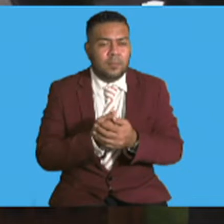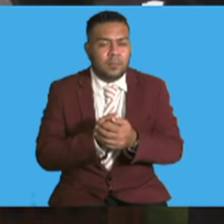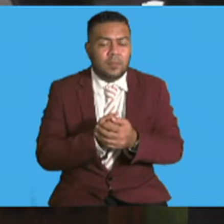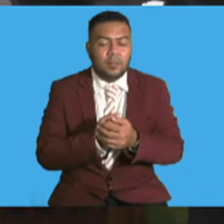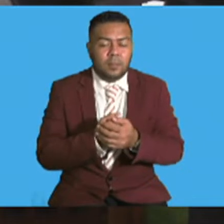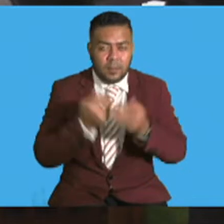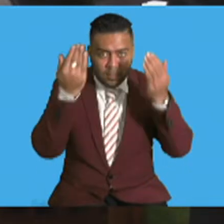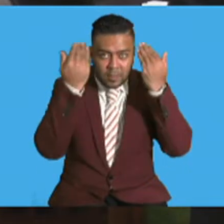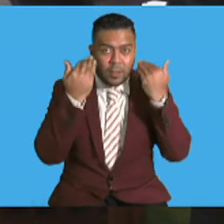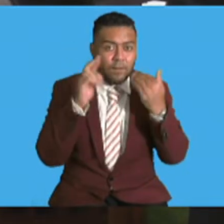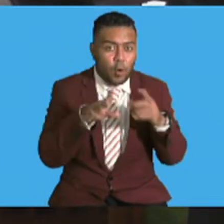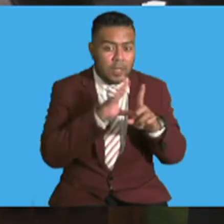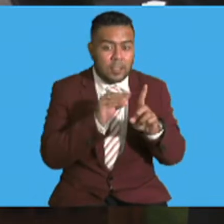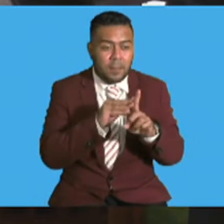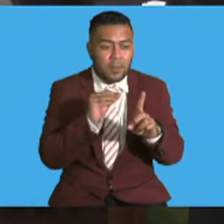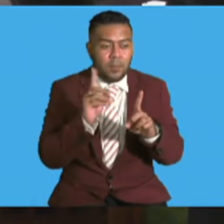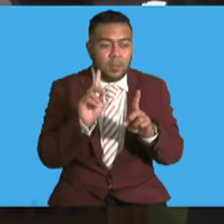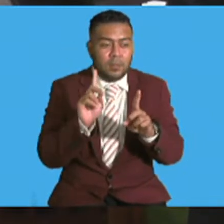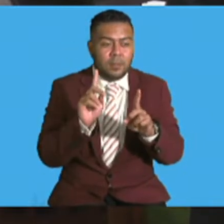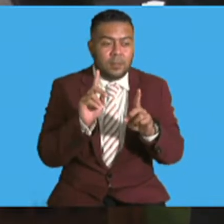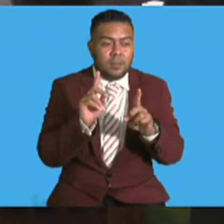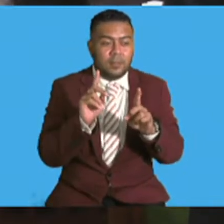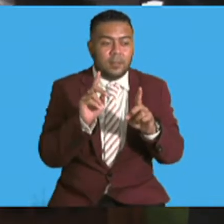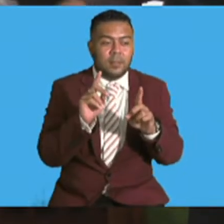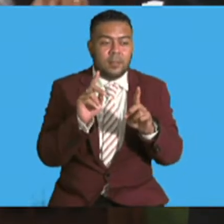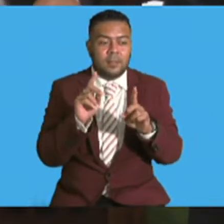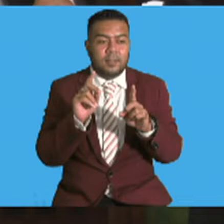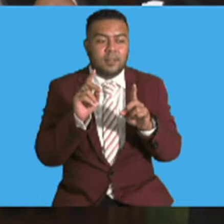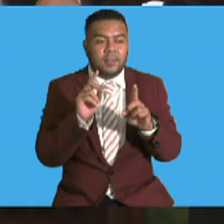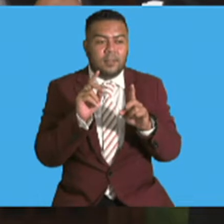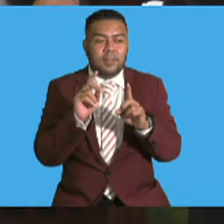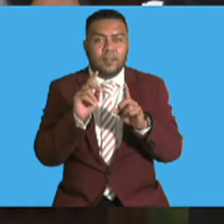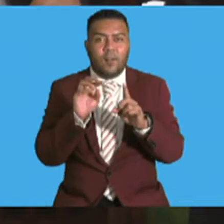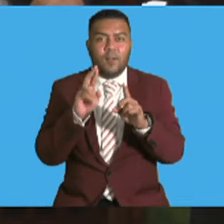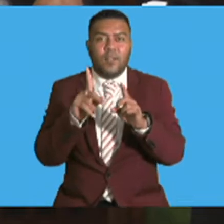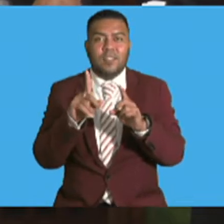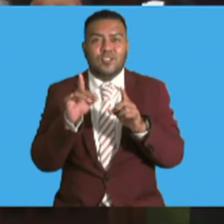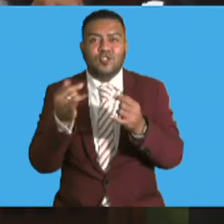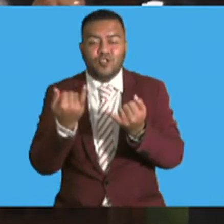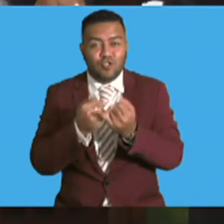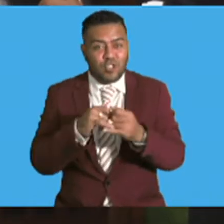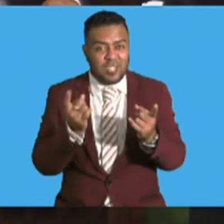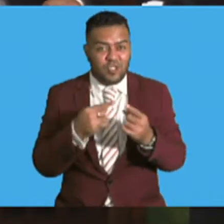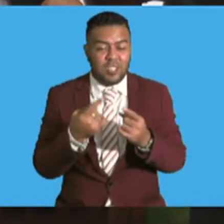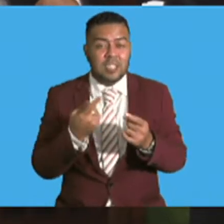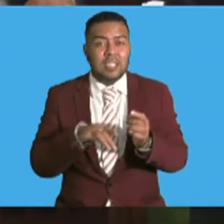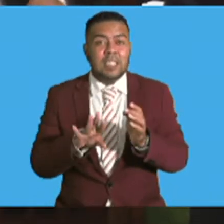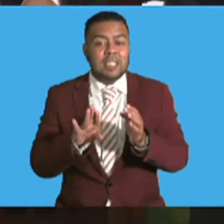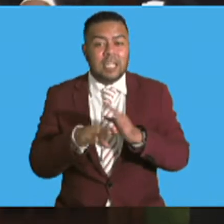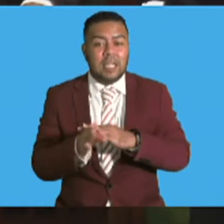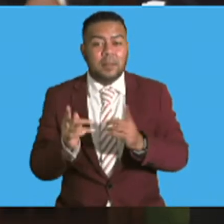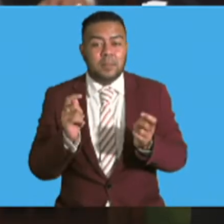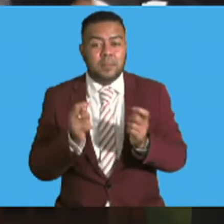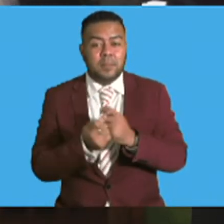Mr. Speaker, for instance, projected increases in temperature, changes in precipitation patterns and extreme weather events and